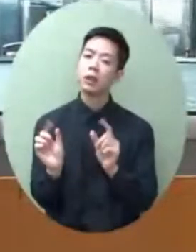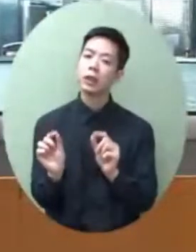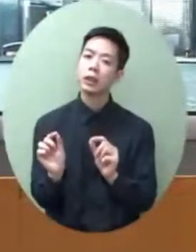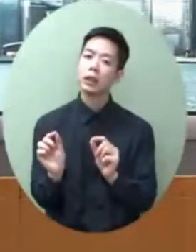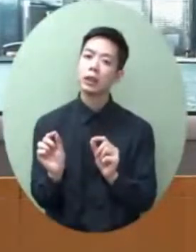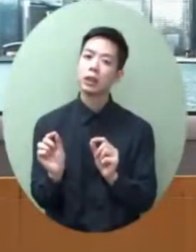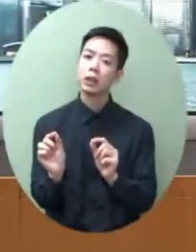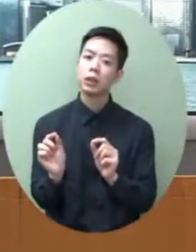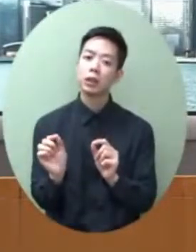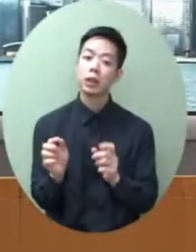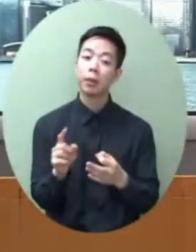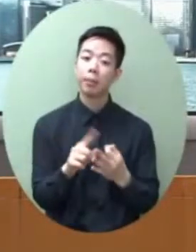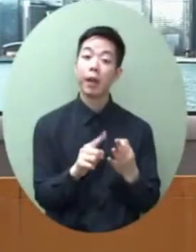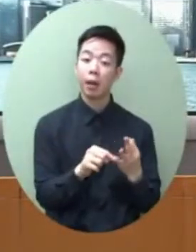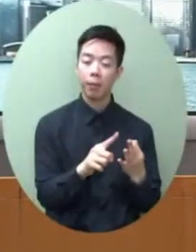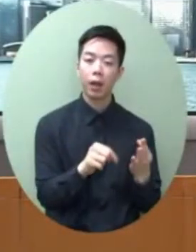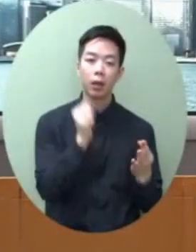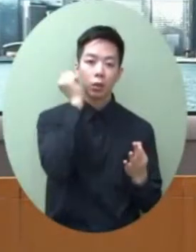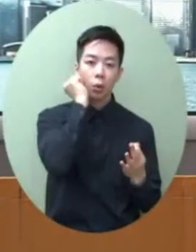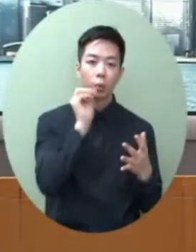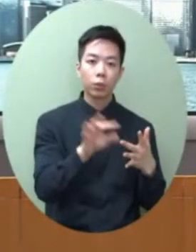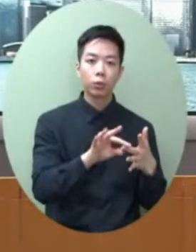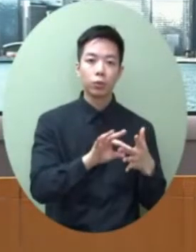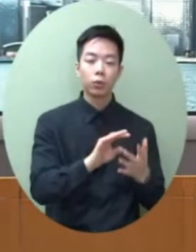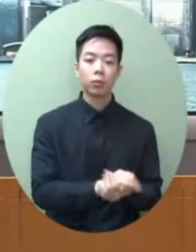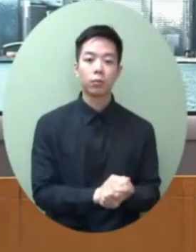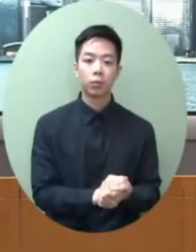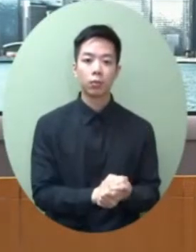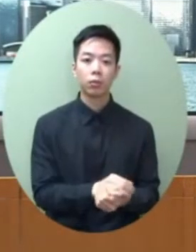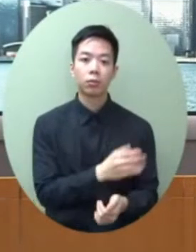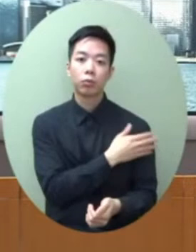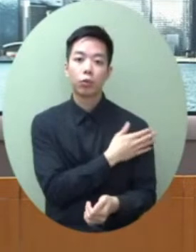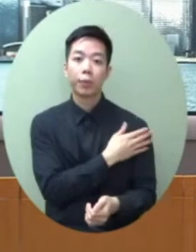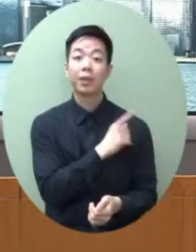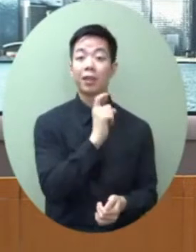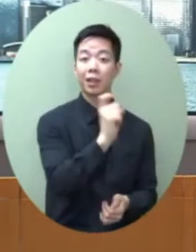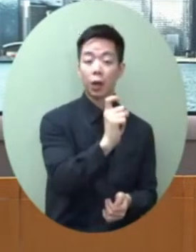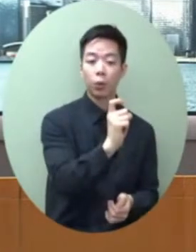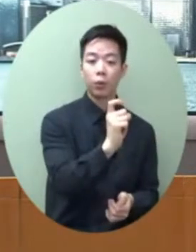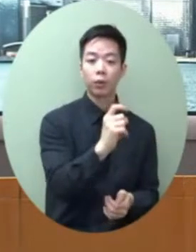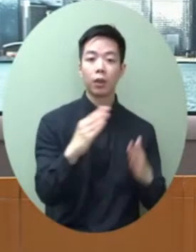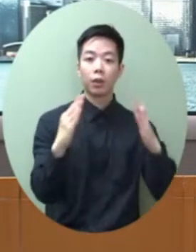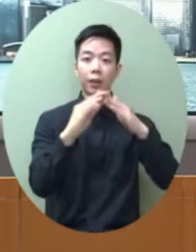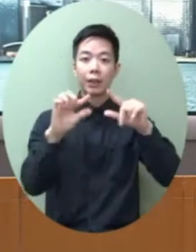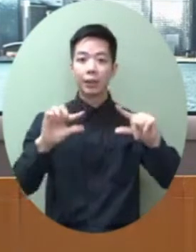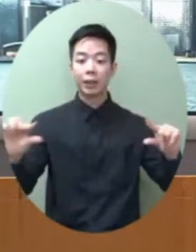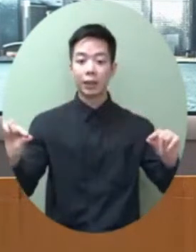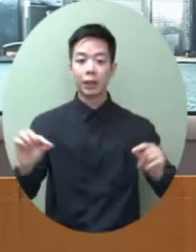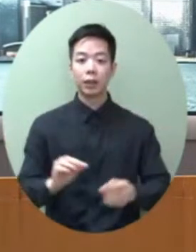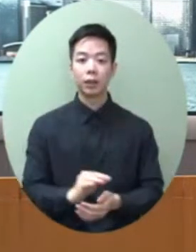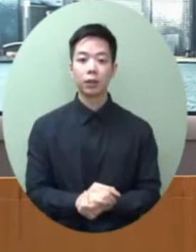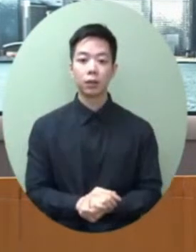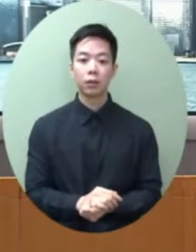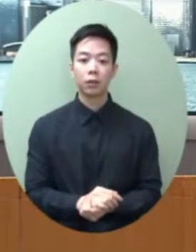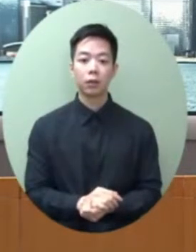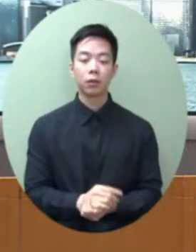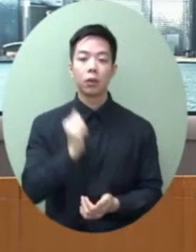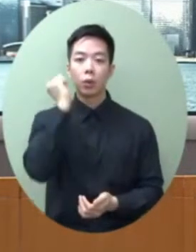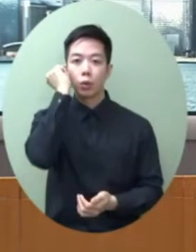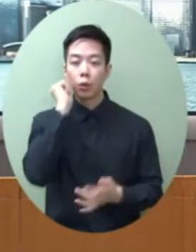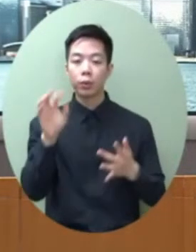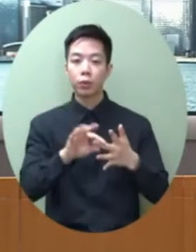you're referring to the one living home for the elderly. The address